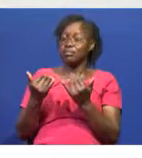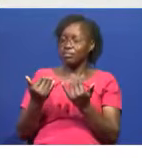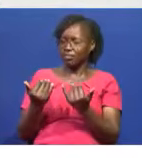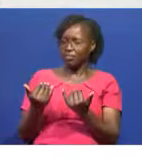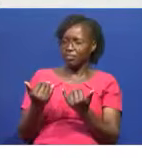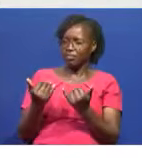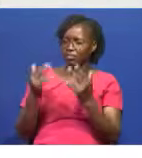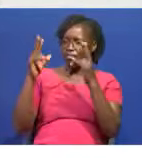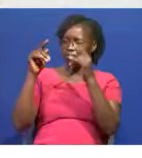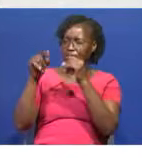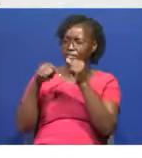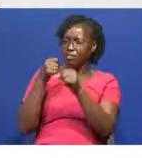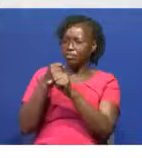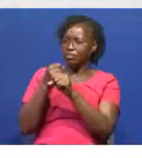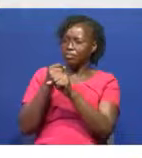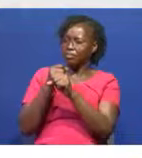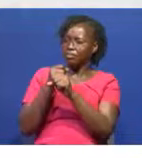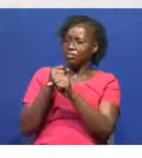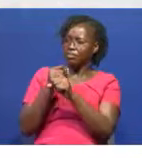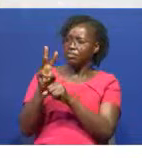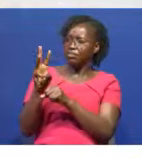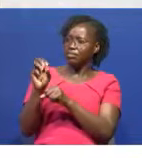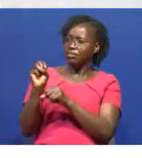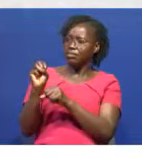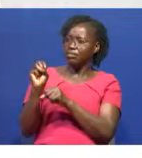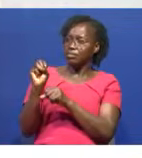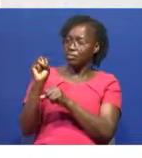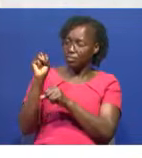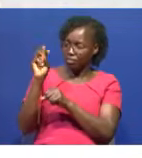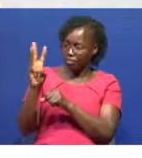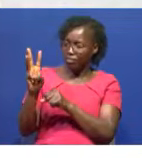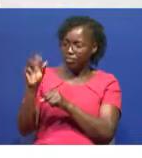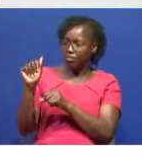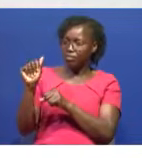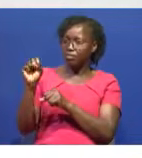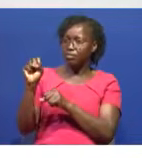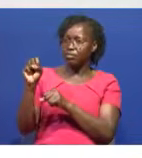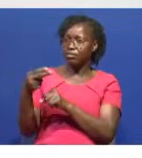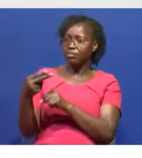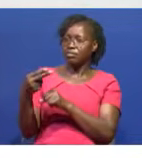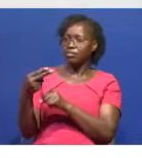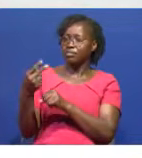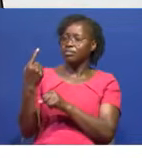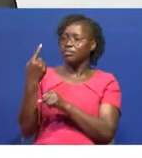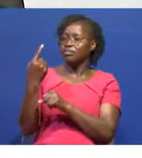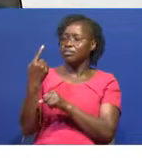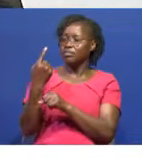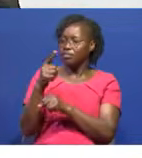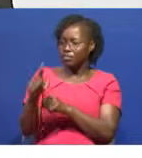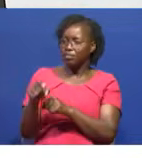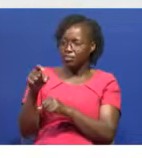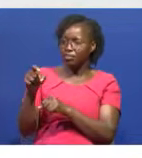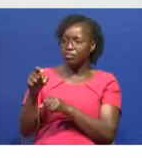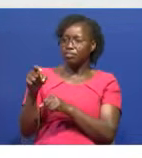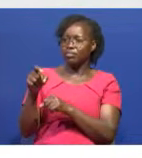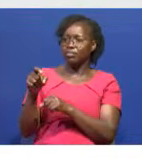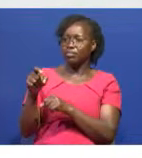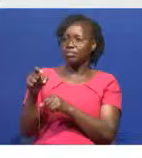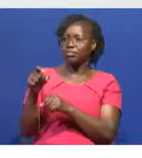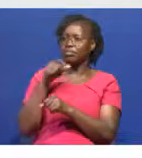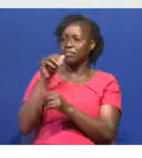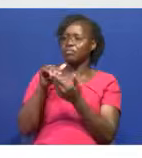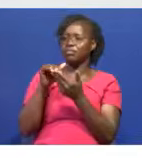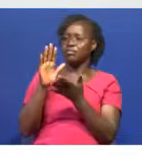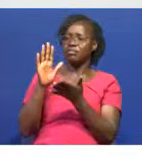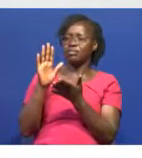the year is WASH, like we say, because we see it's one of the needs actually and actually it's not so